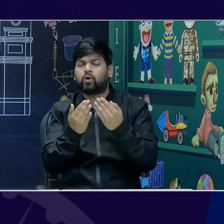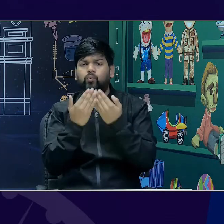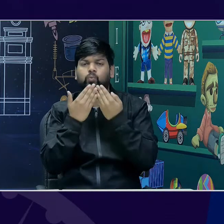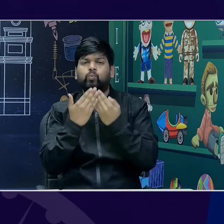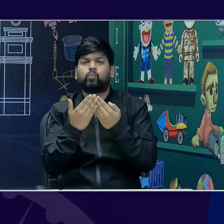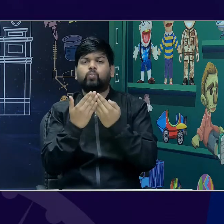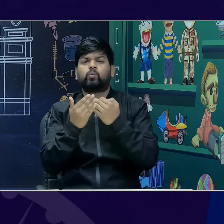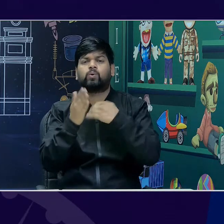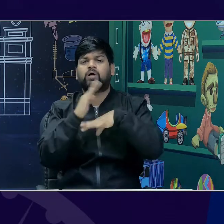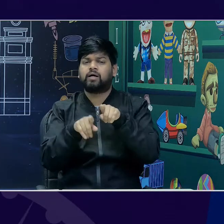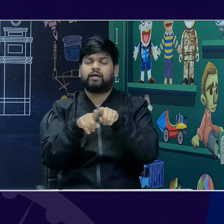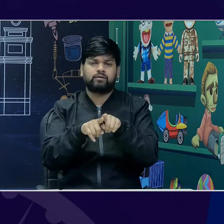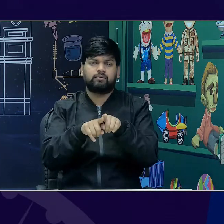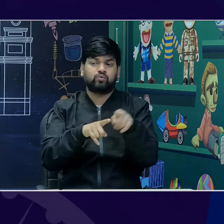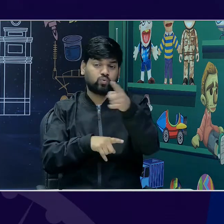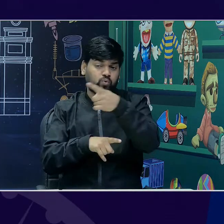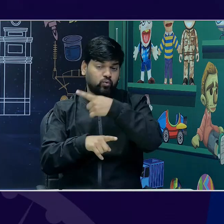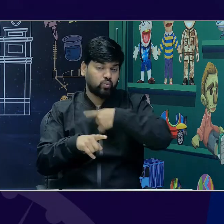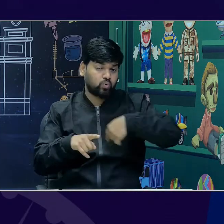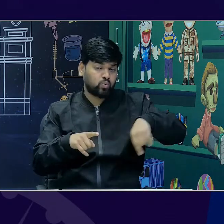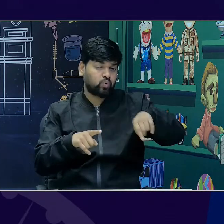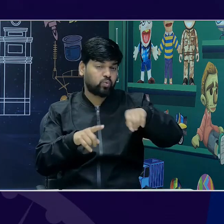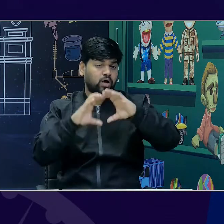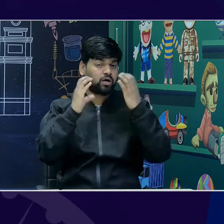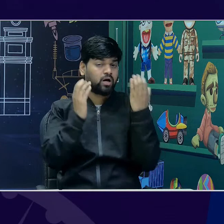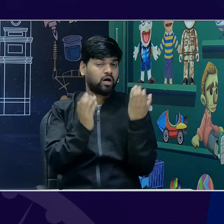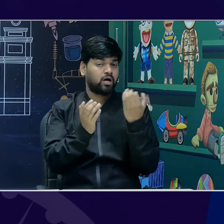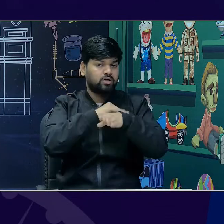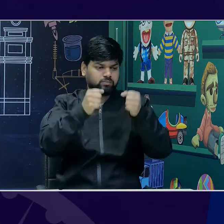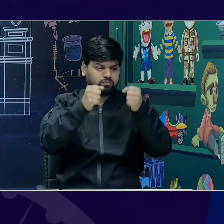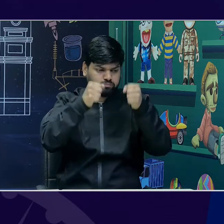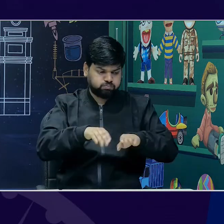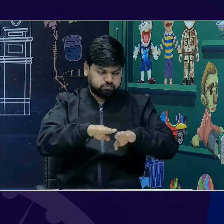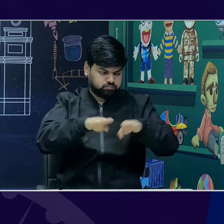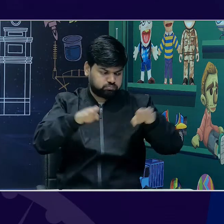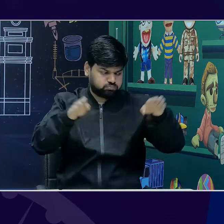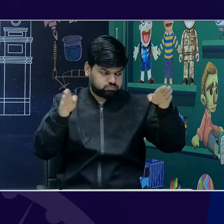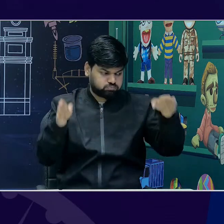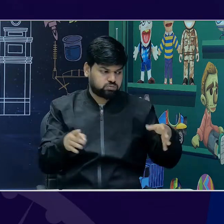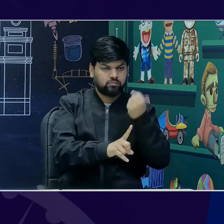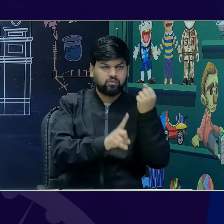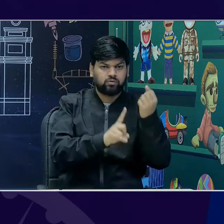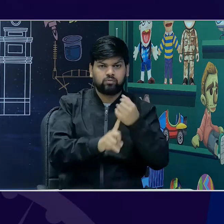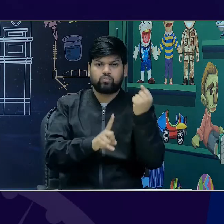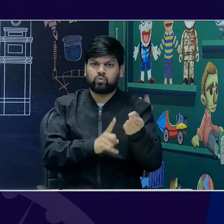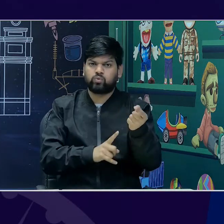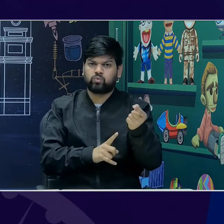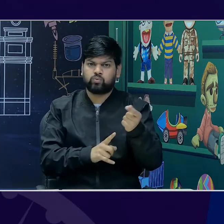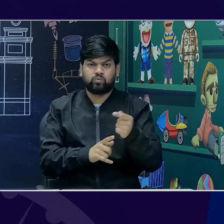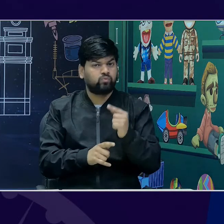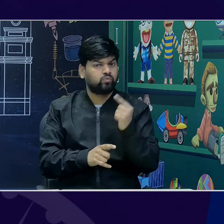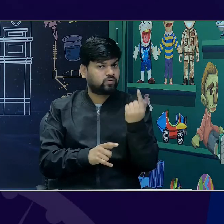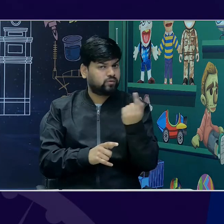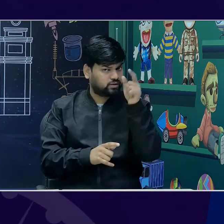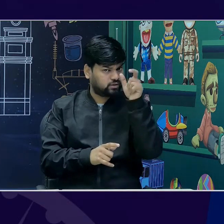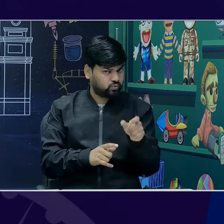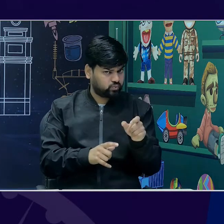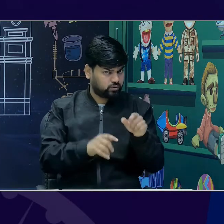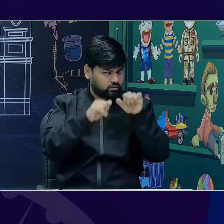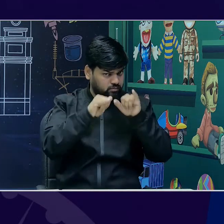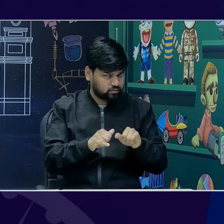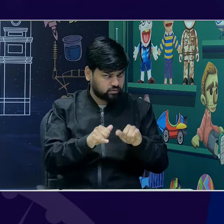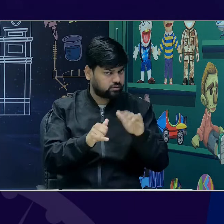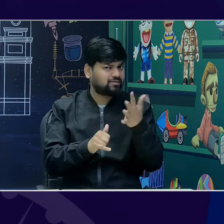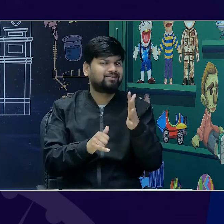kept in the classroom, everybody is sitting on that desk. It's something that the school is providing to everybody on an equal basis.